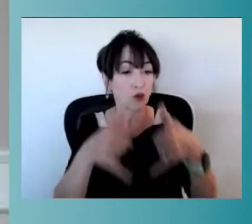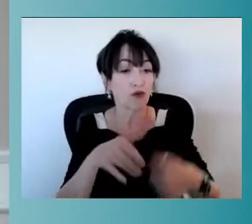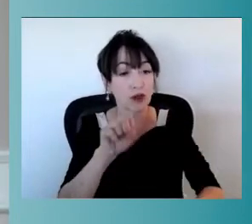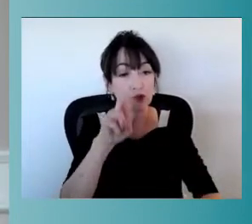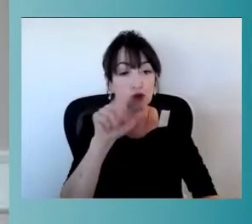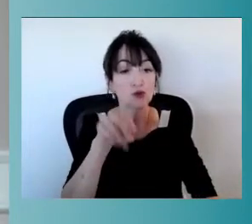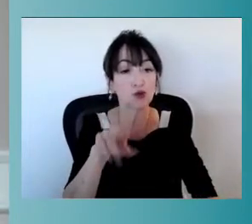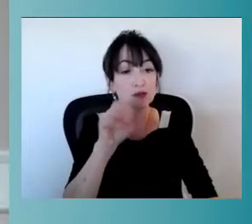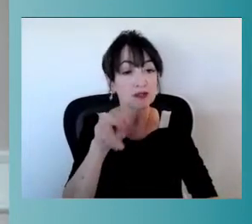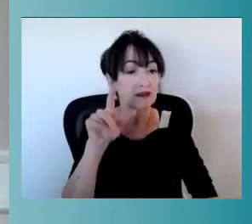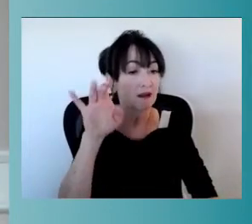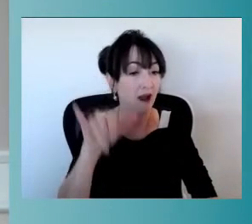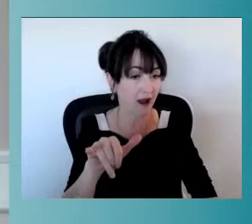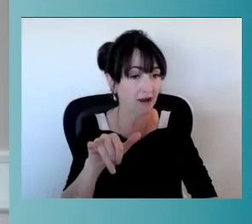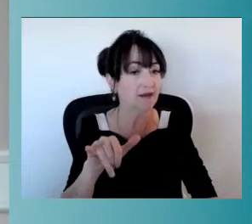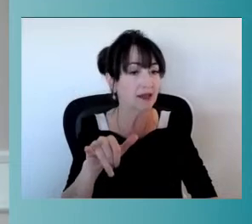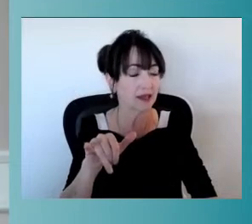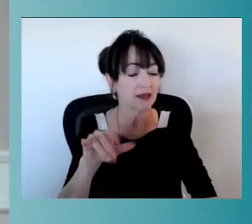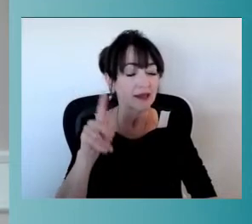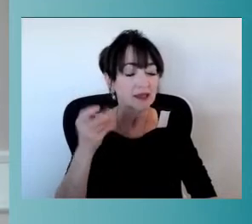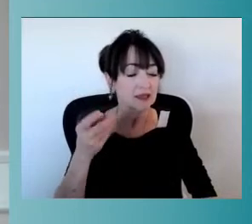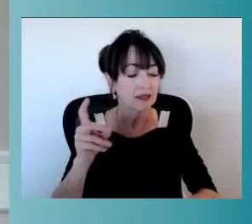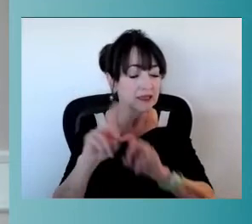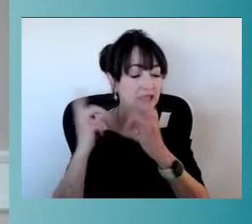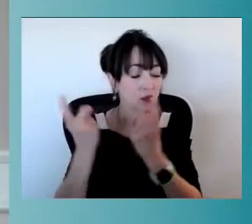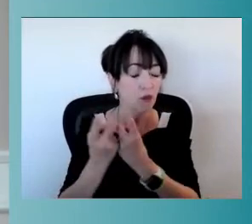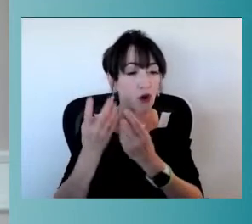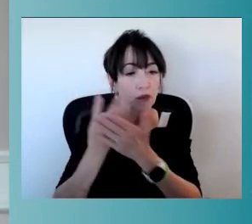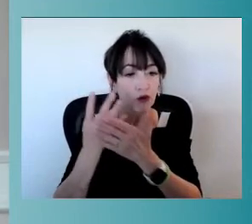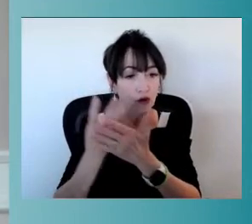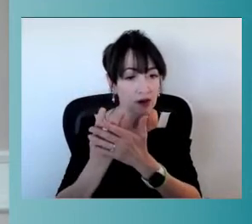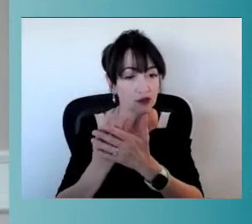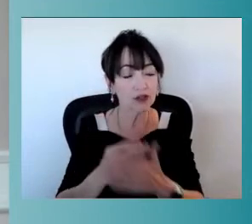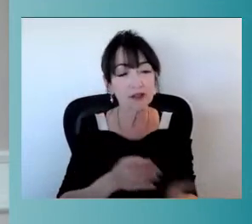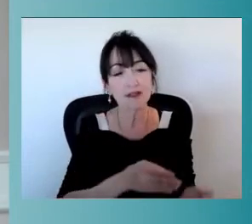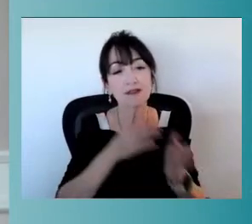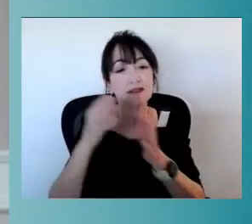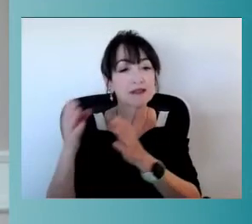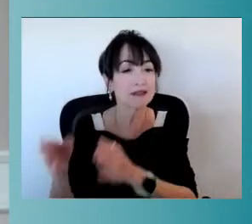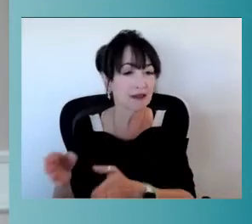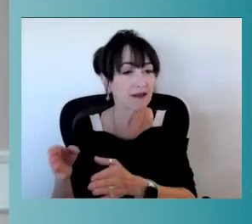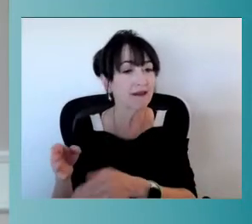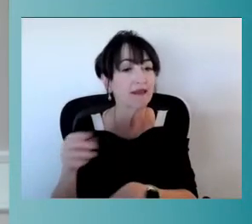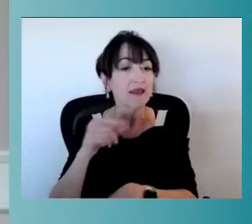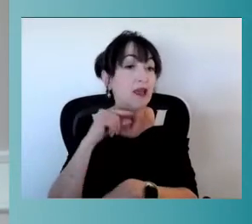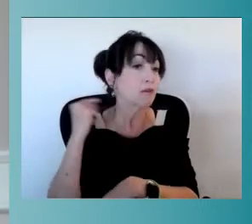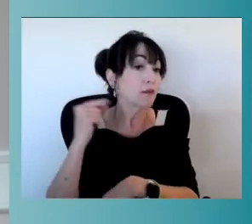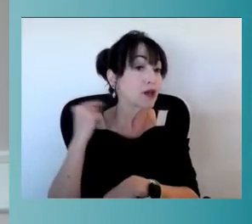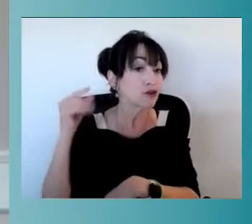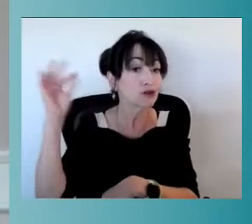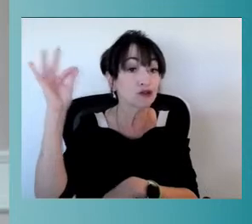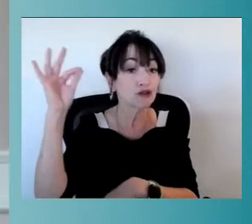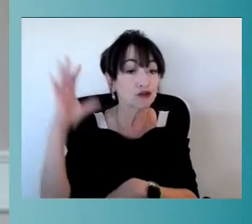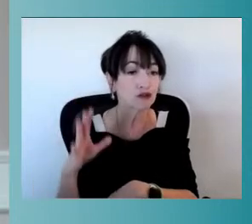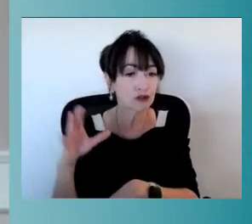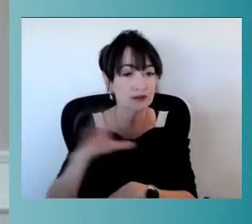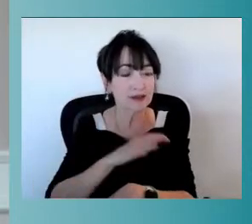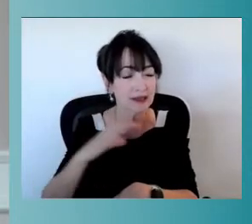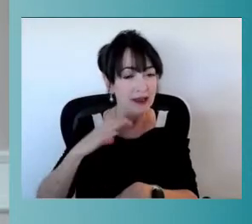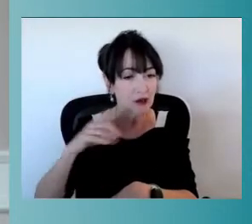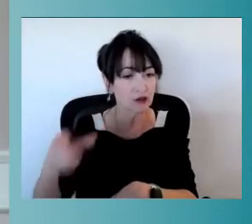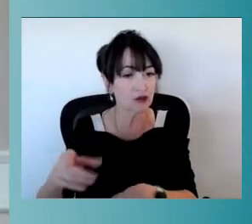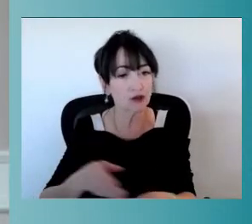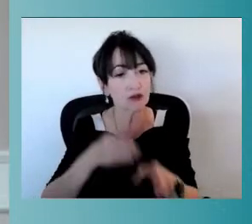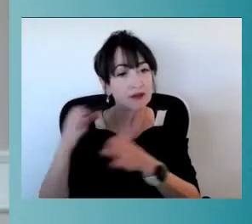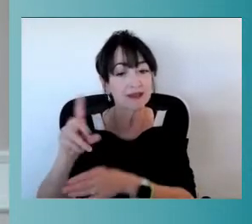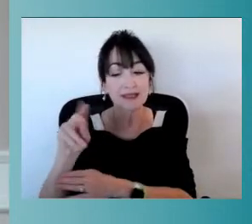Corrections, Bishop George Gibson, Interdenominational Ministers Action Council, Dr. Kevin Dickerson,